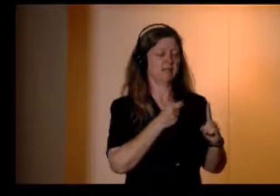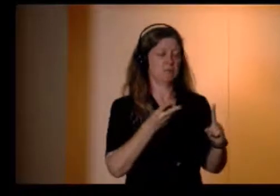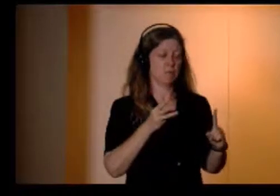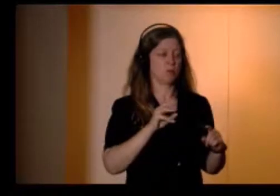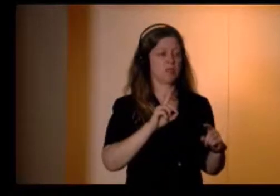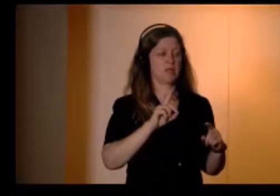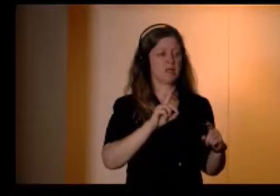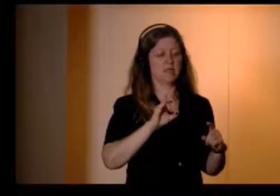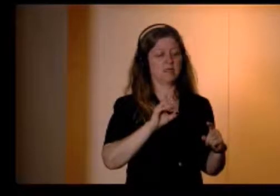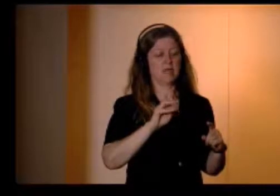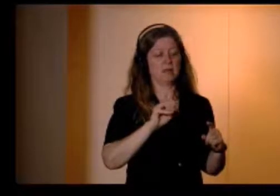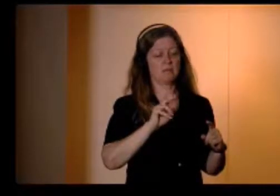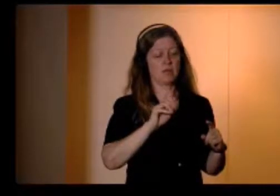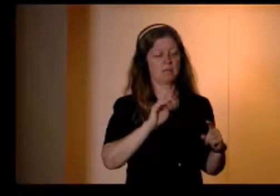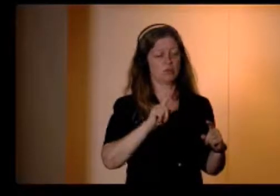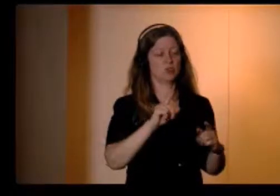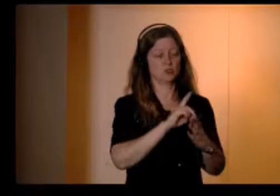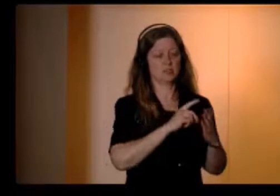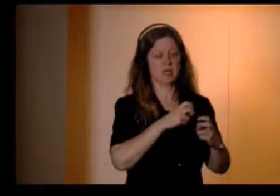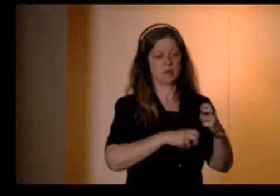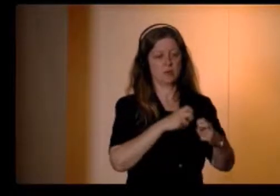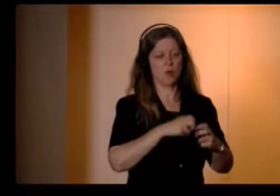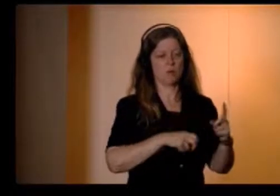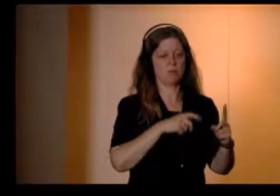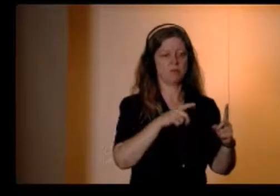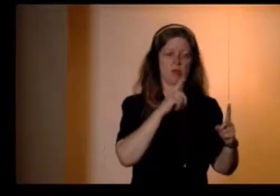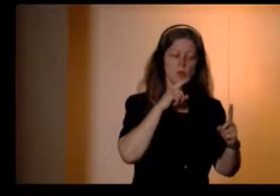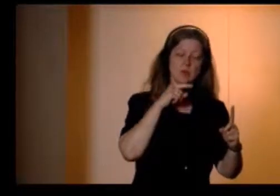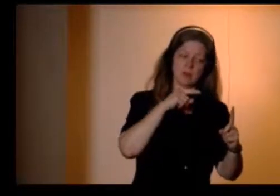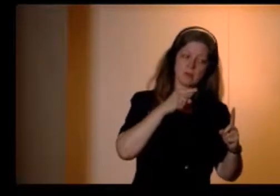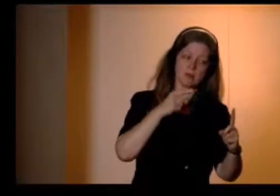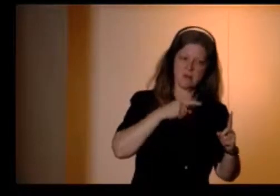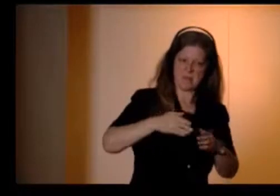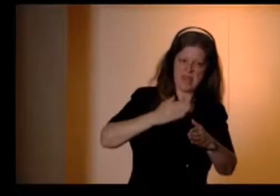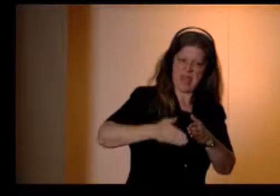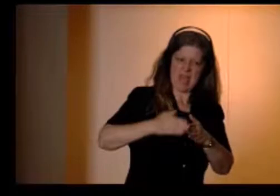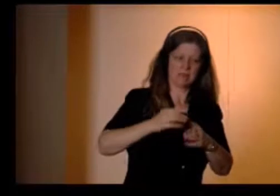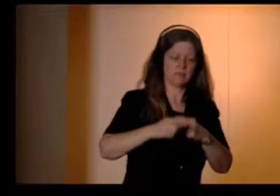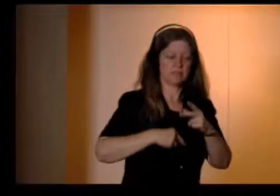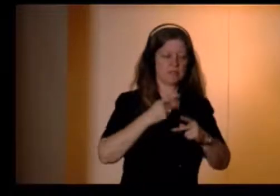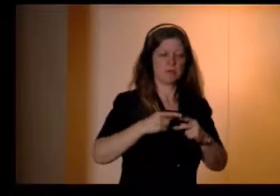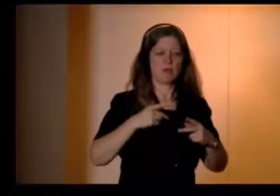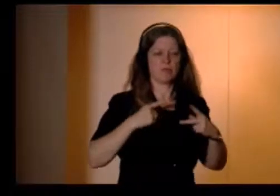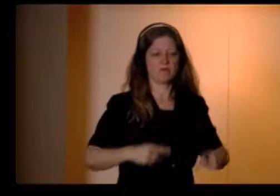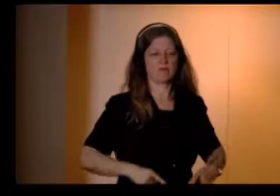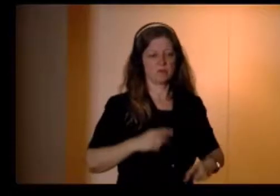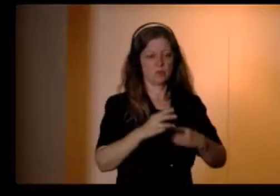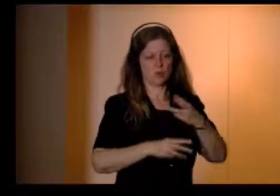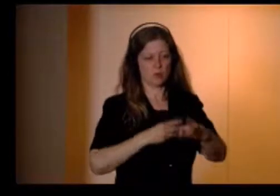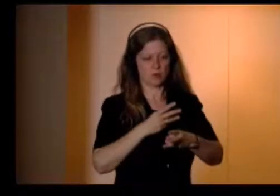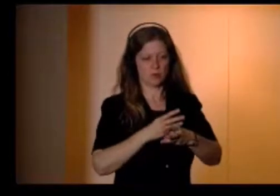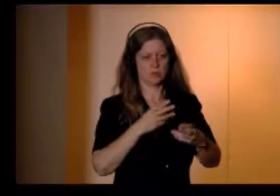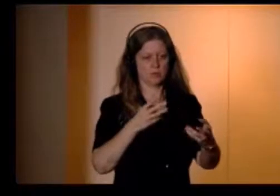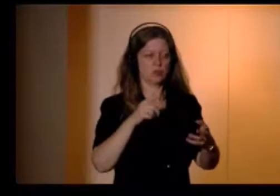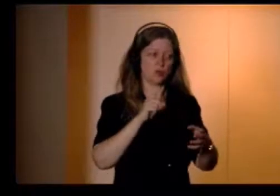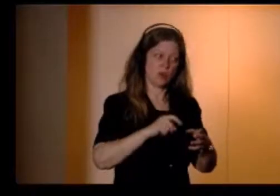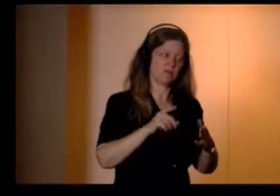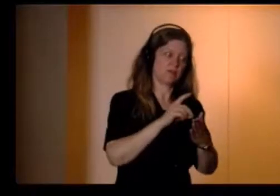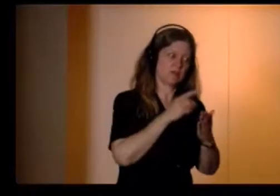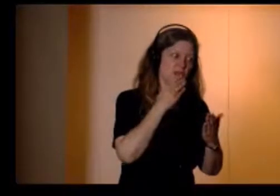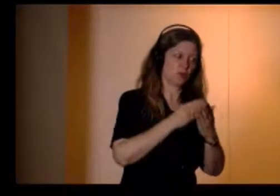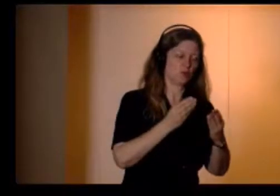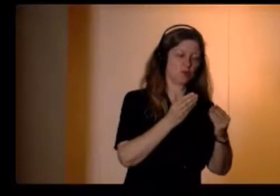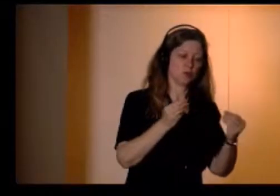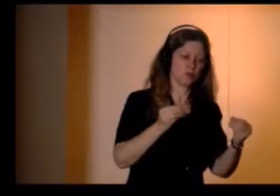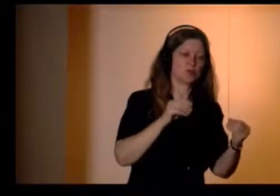design problem, right? And in the end, this is again about the physical world. Right? So it's stuff so we need to design a good solution, and it has to work